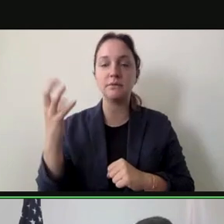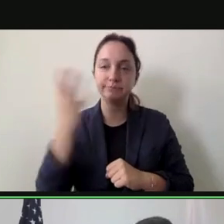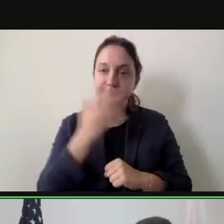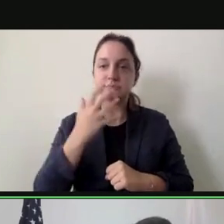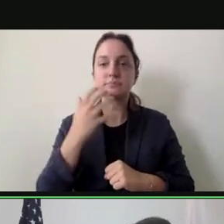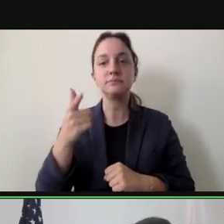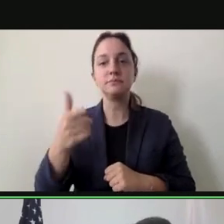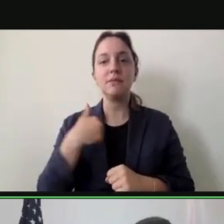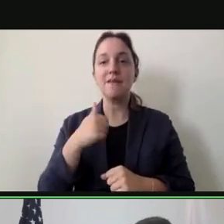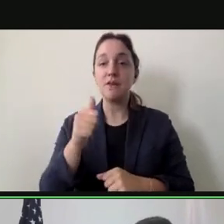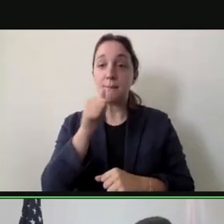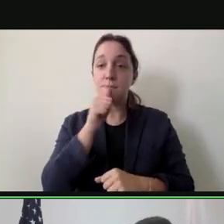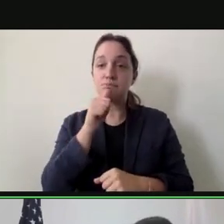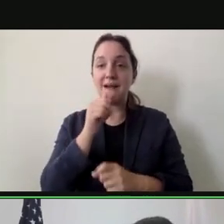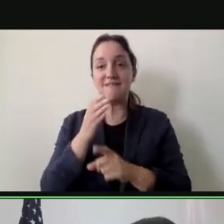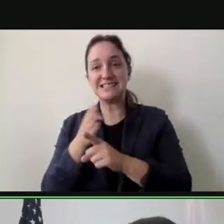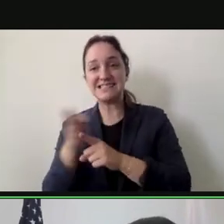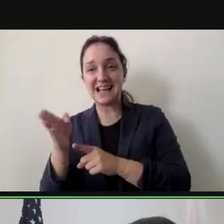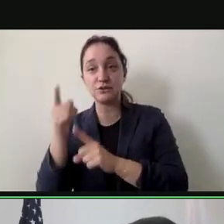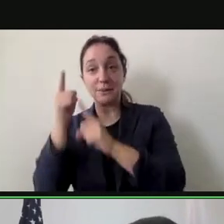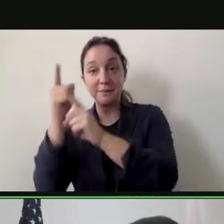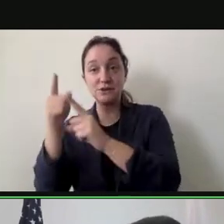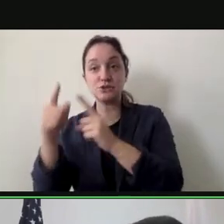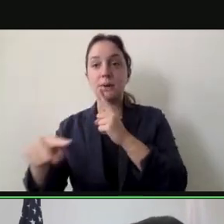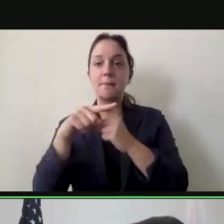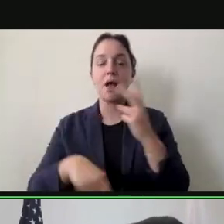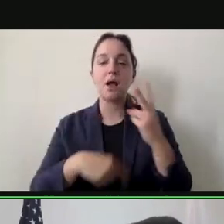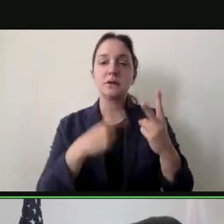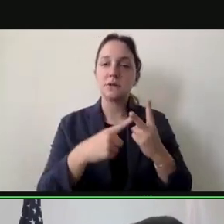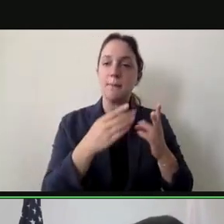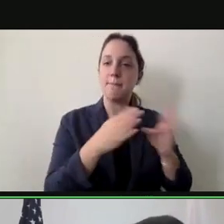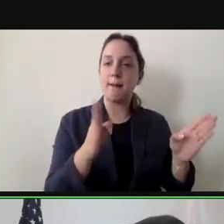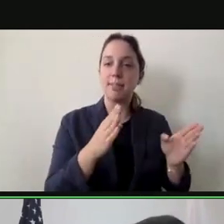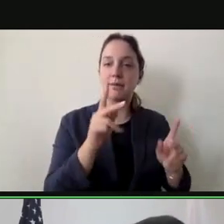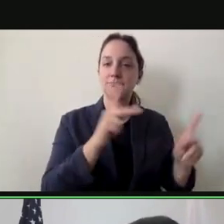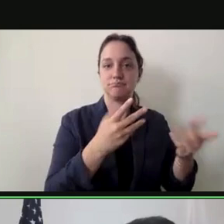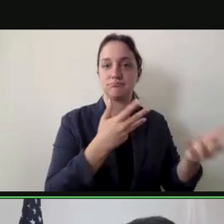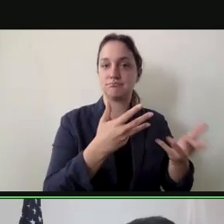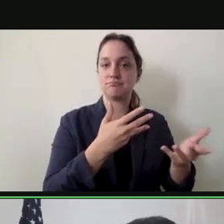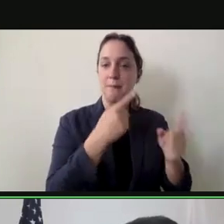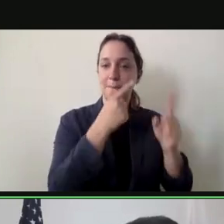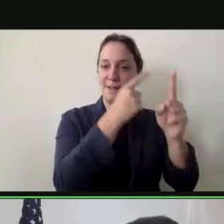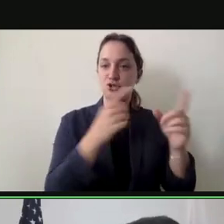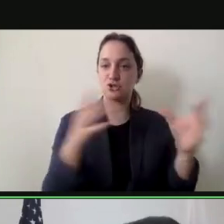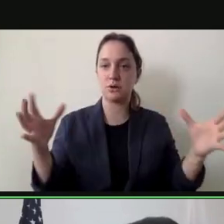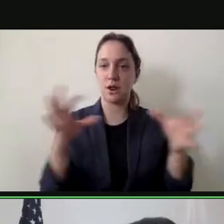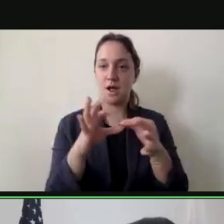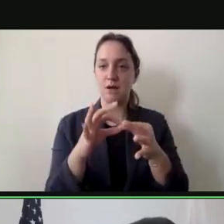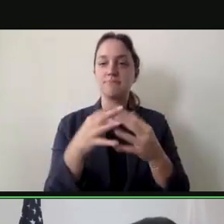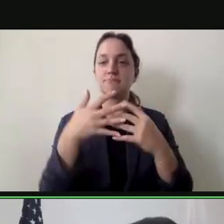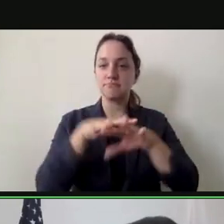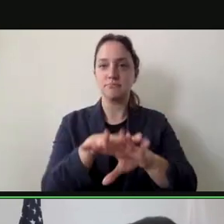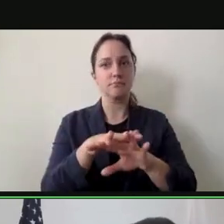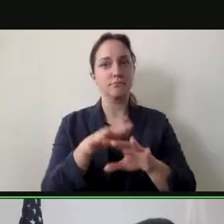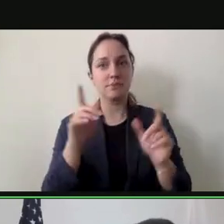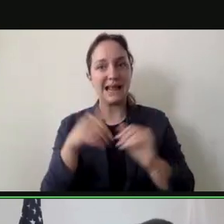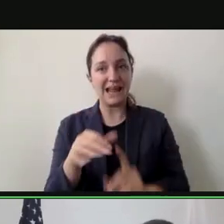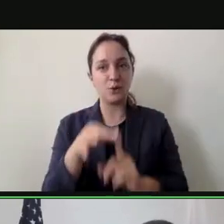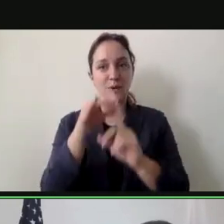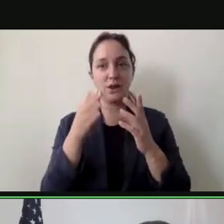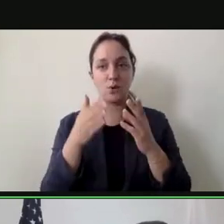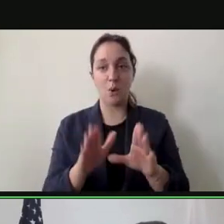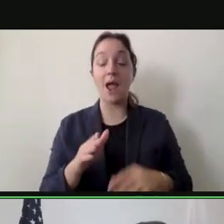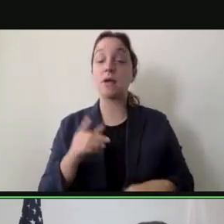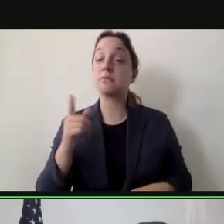sector mission and this social mission, and delivering on that in extremely unique ways. And what they do is they analyze, finance,